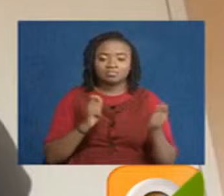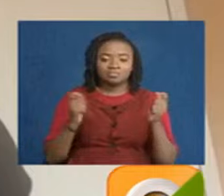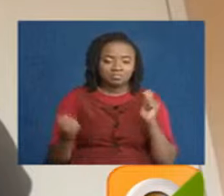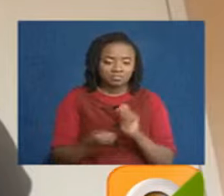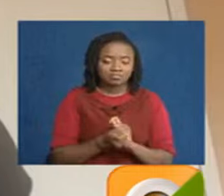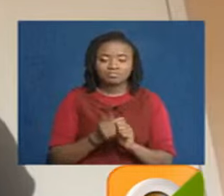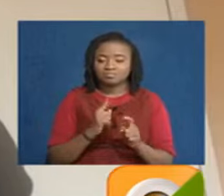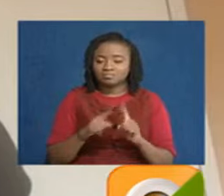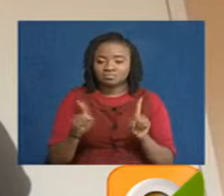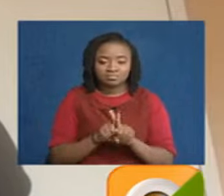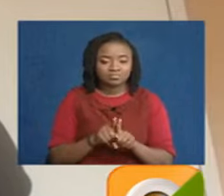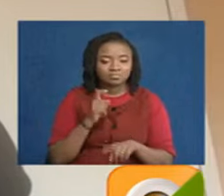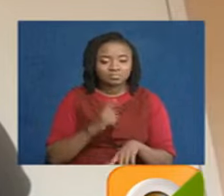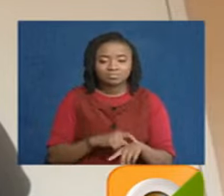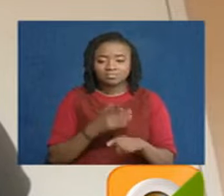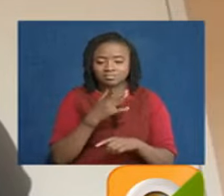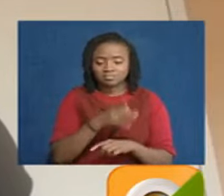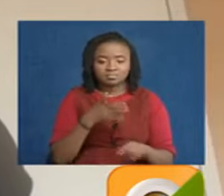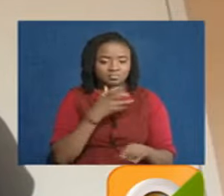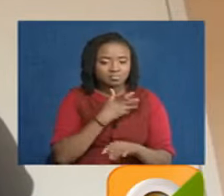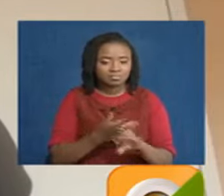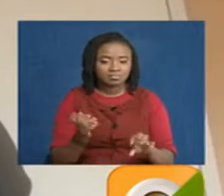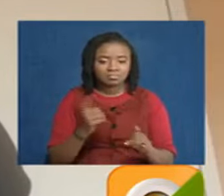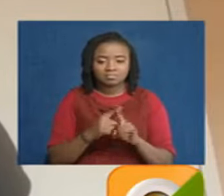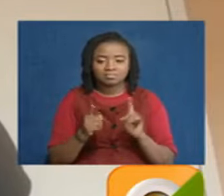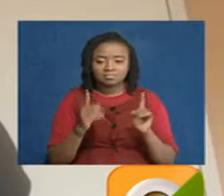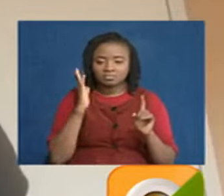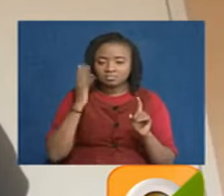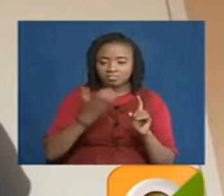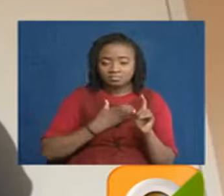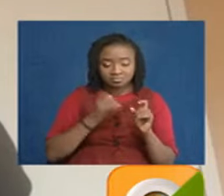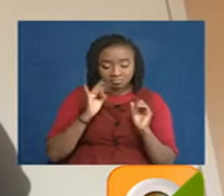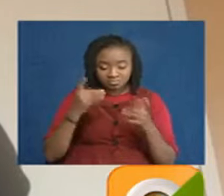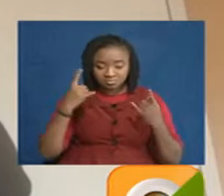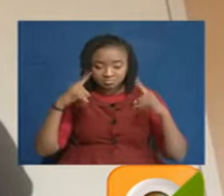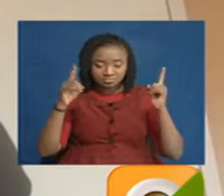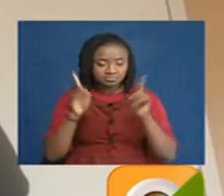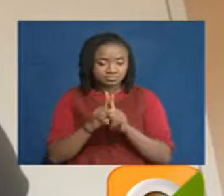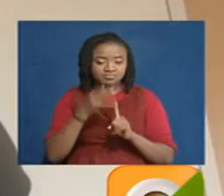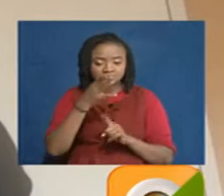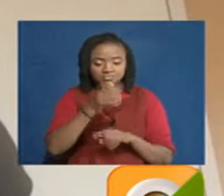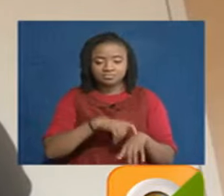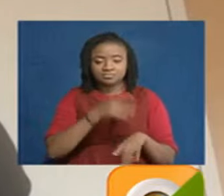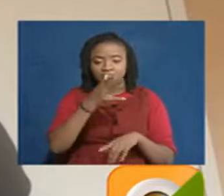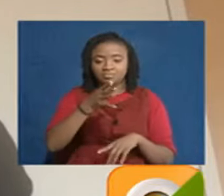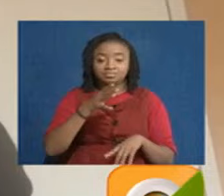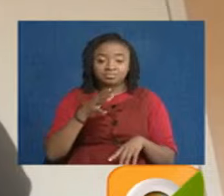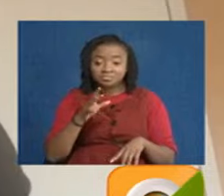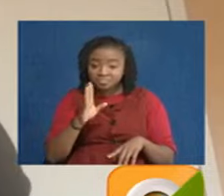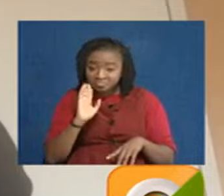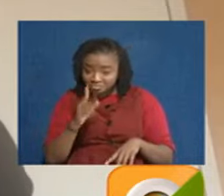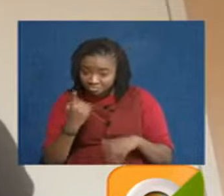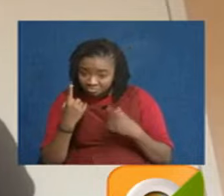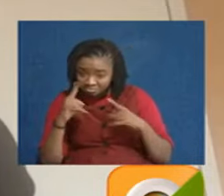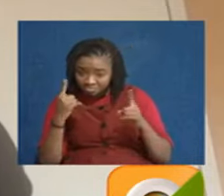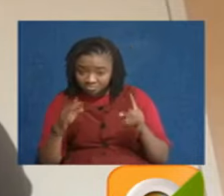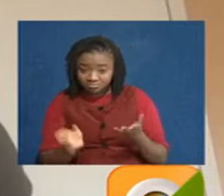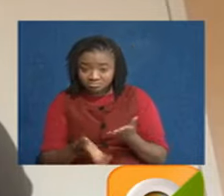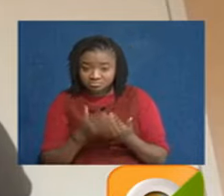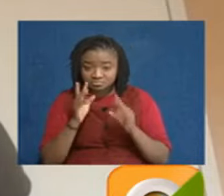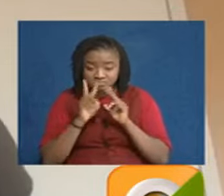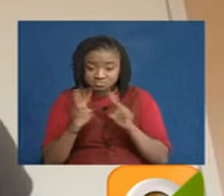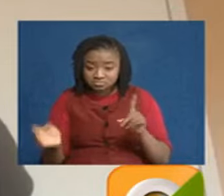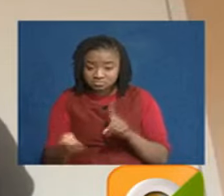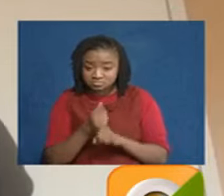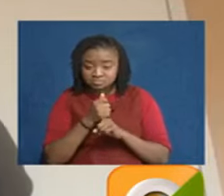to be very difficult, not only the Security Council, but if it succeeds, even on the streets of Haiti. Will they succeed? We have to